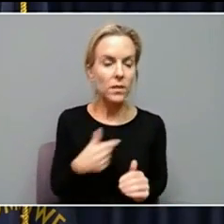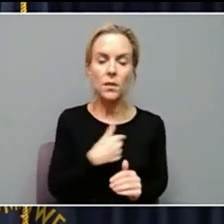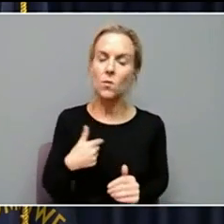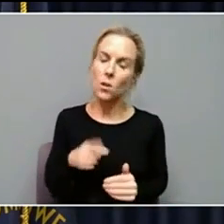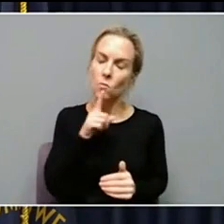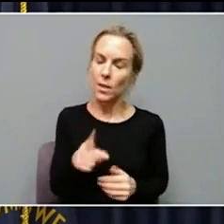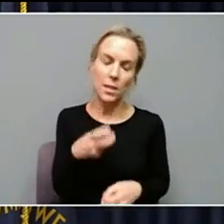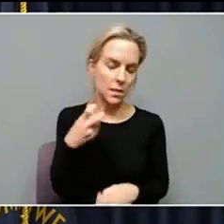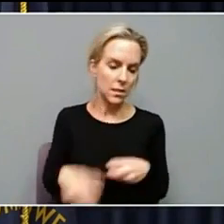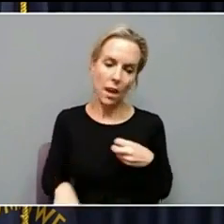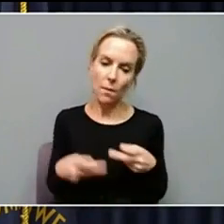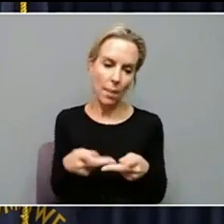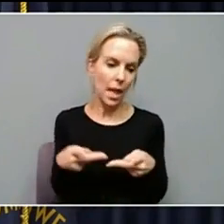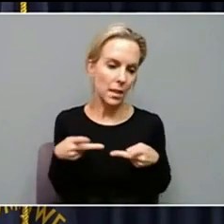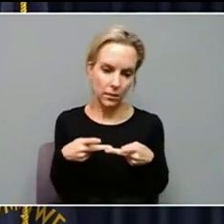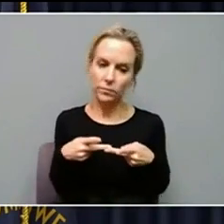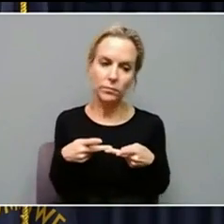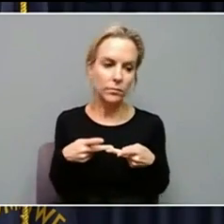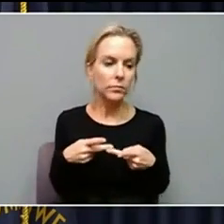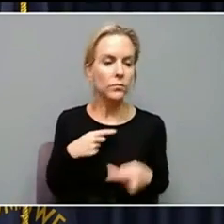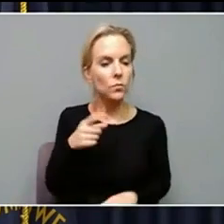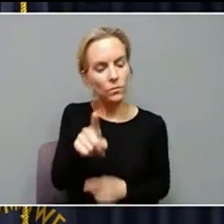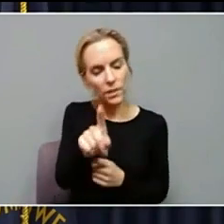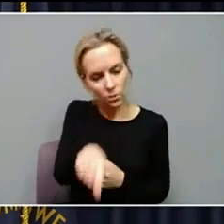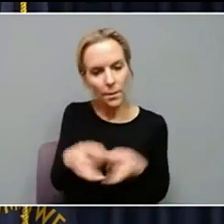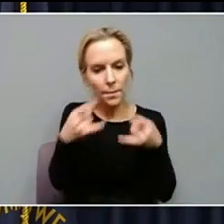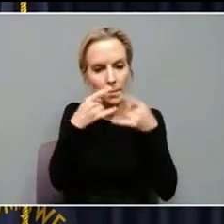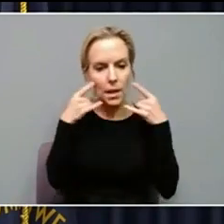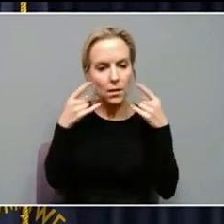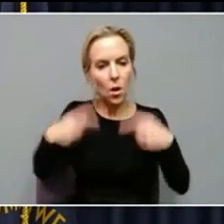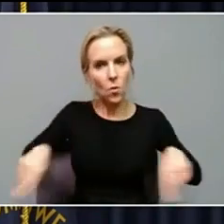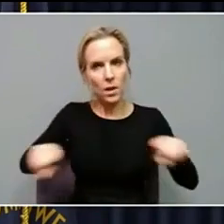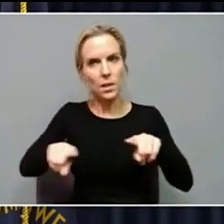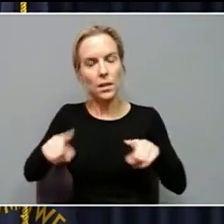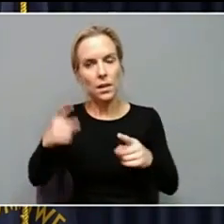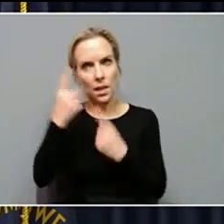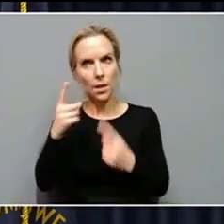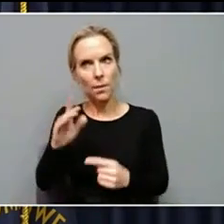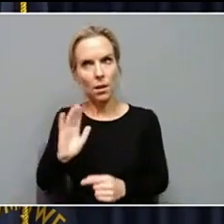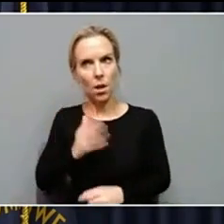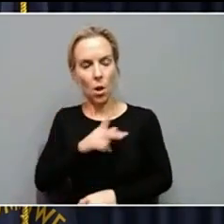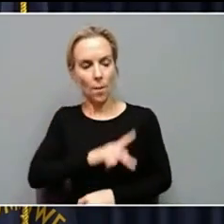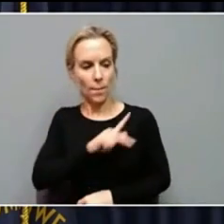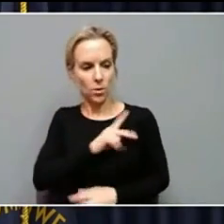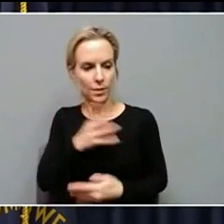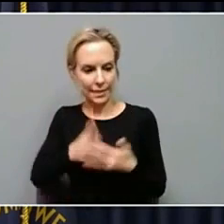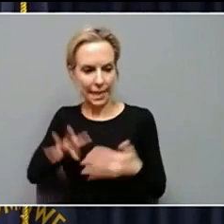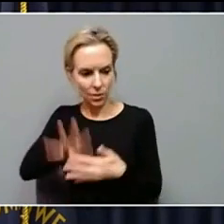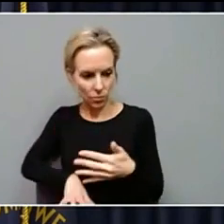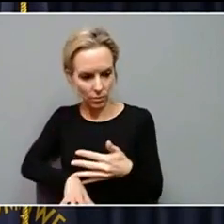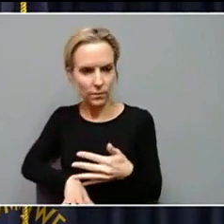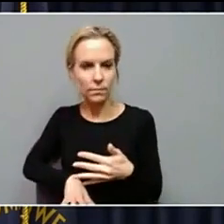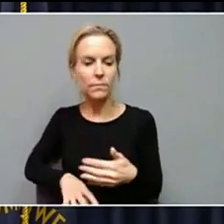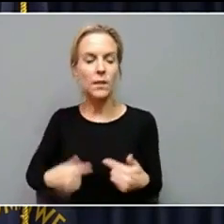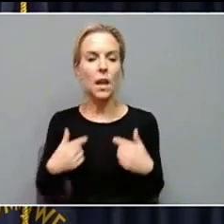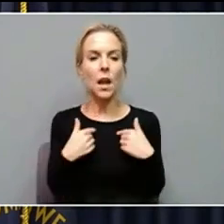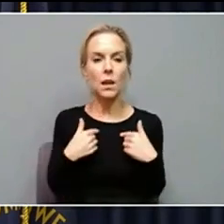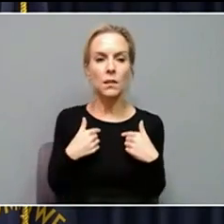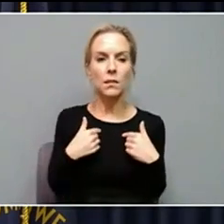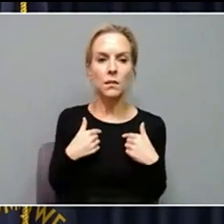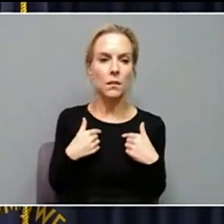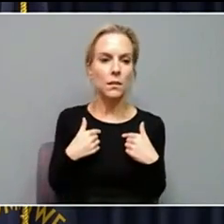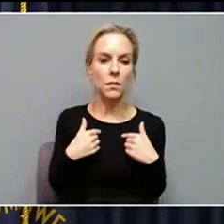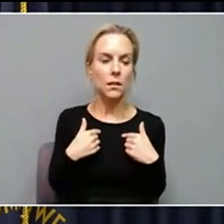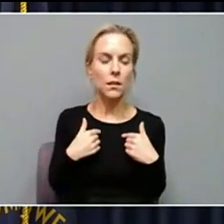place. We need to be wearing masks, and we all need to think about our personal schedule. I am not going